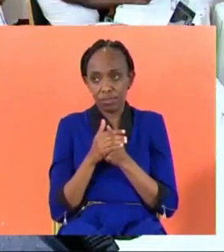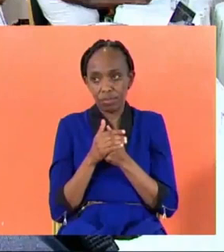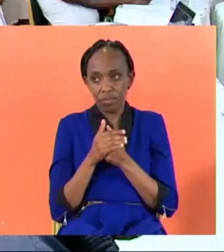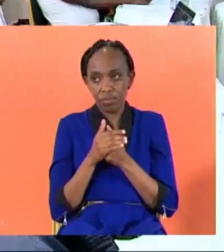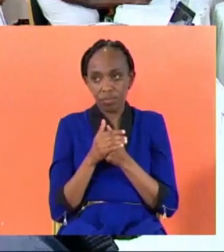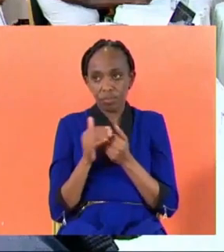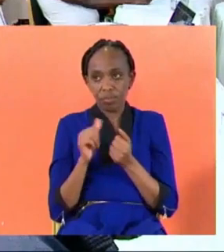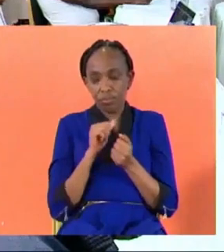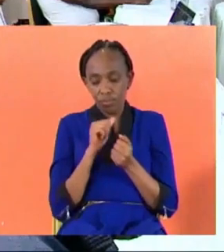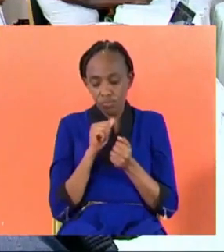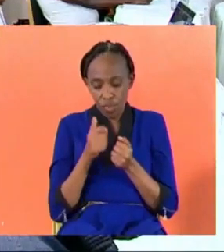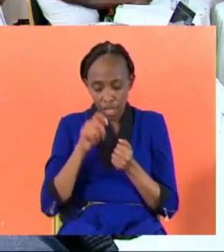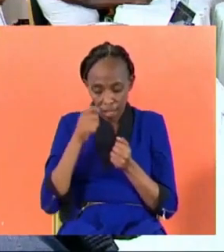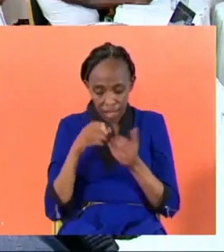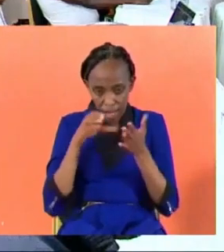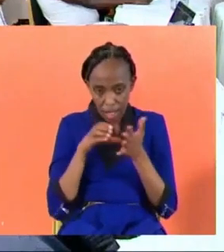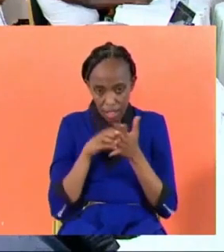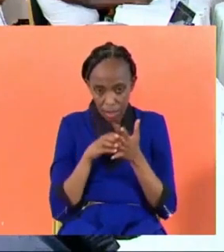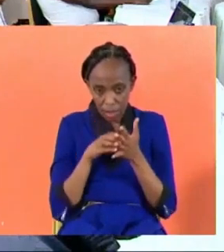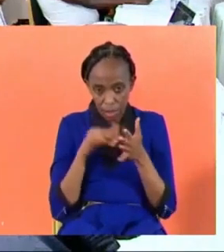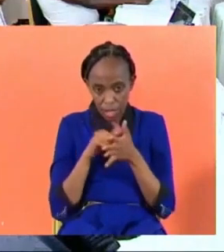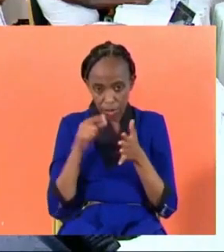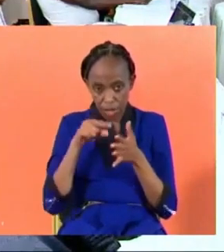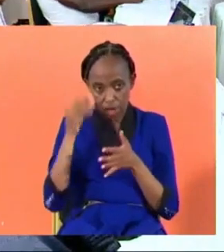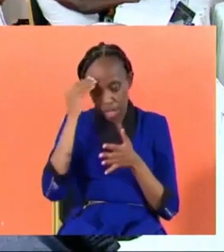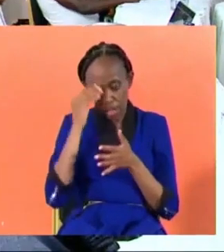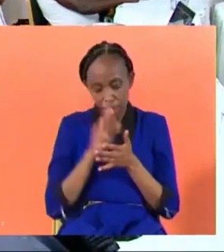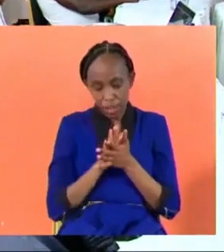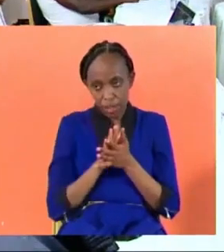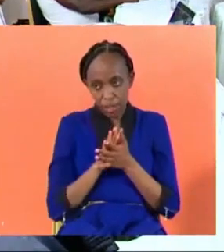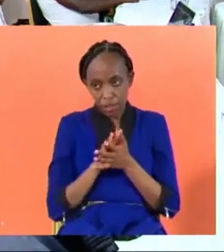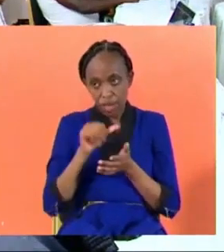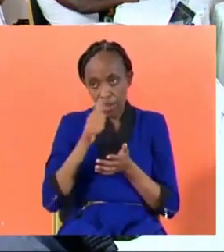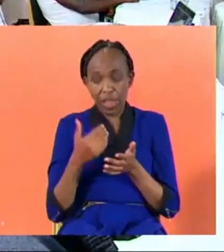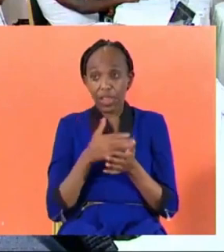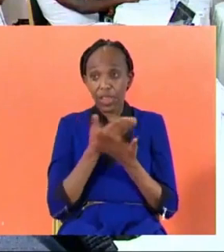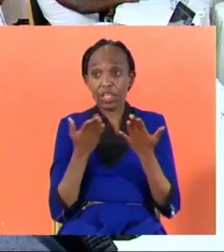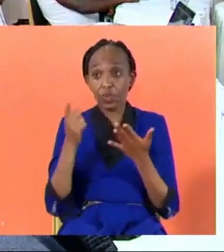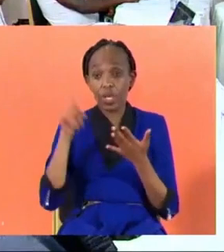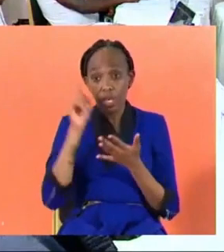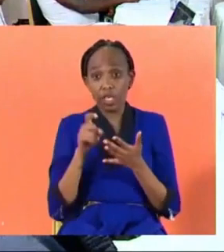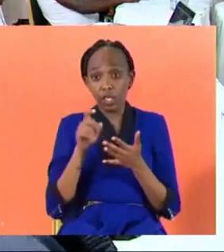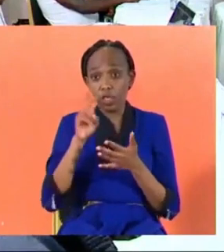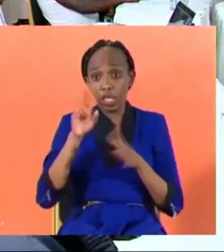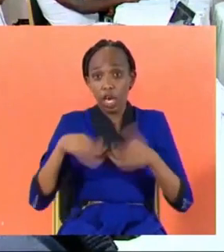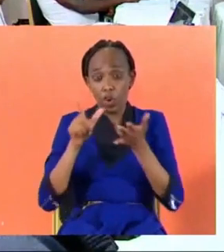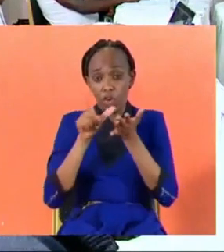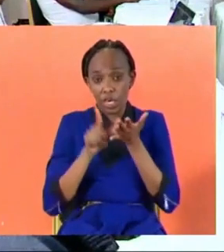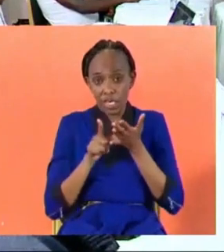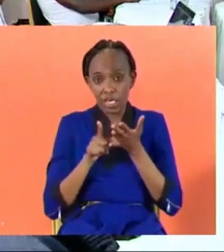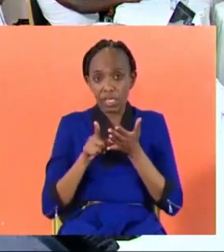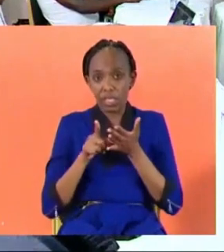not a key issue at the election so far. There are other things. So we need to see that how debt is being brought to the